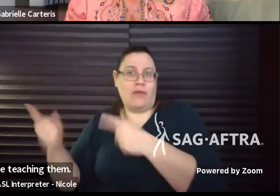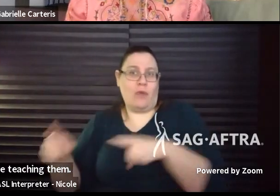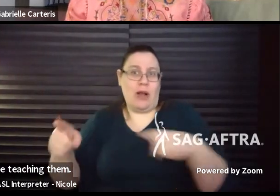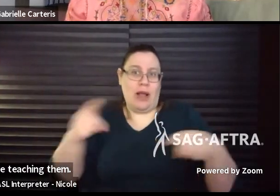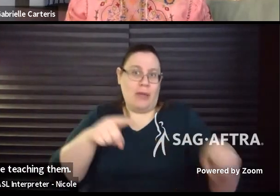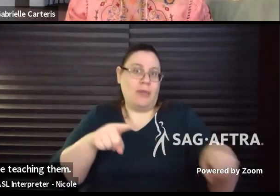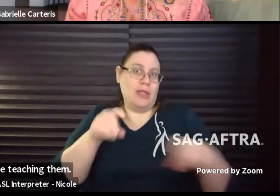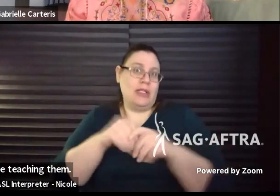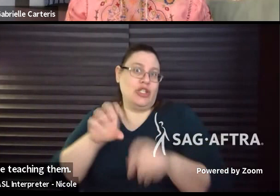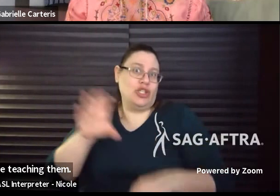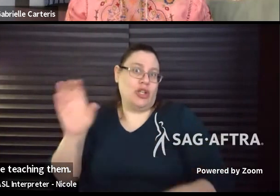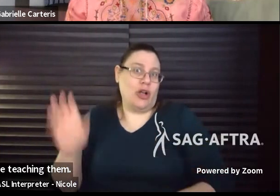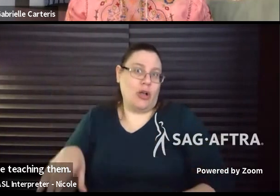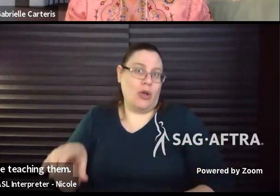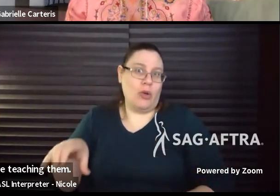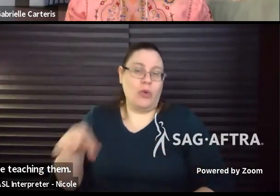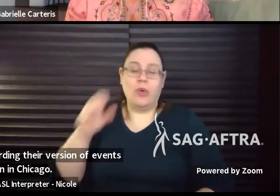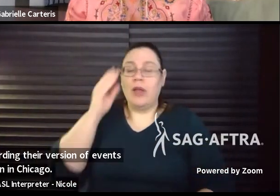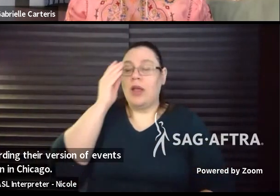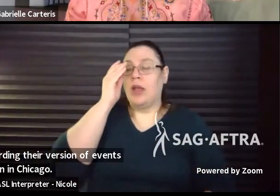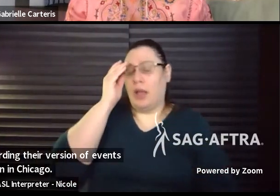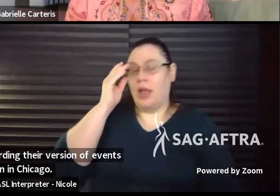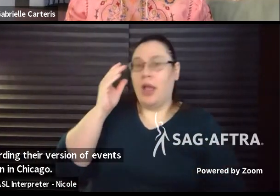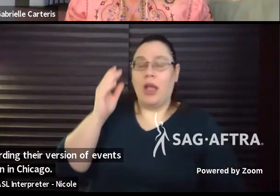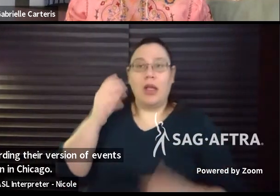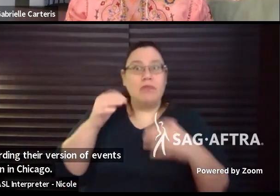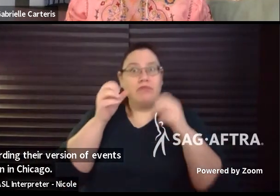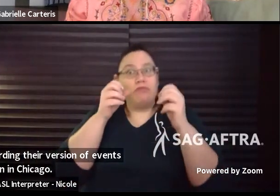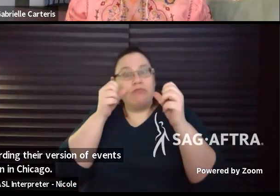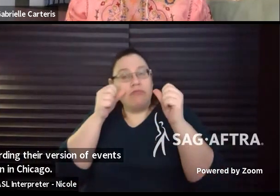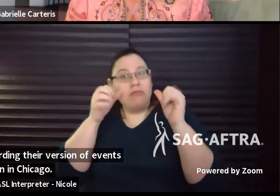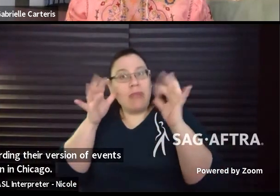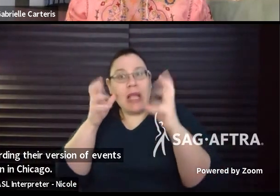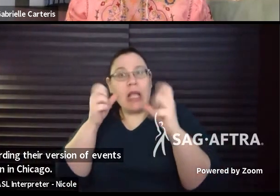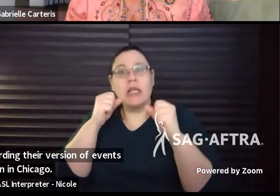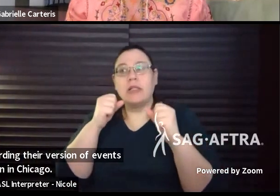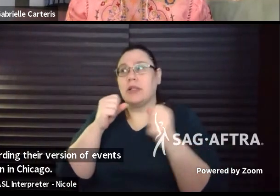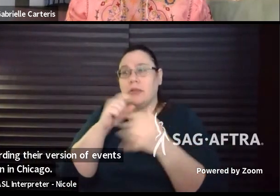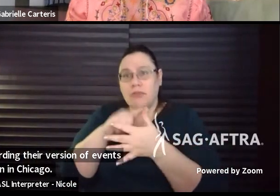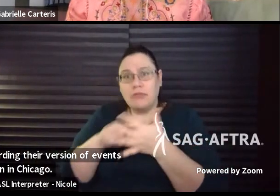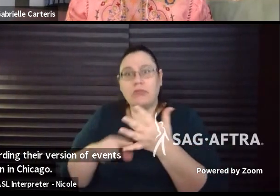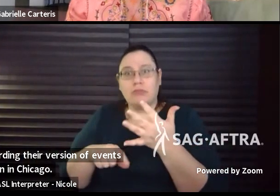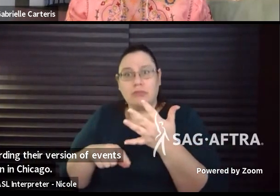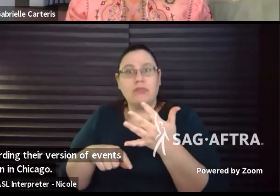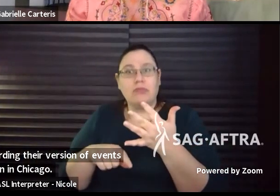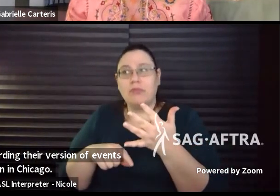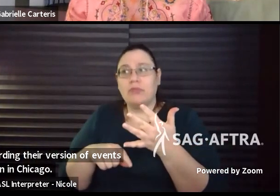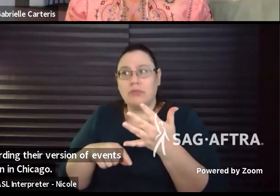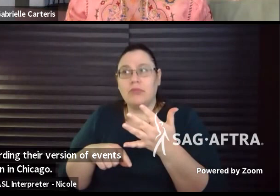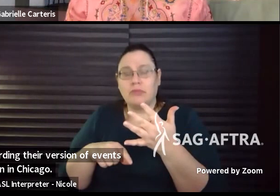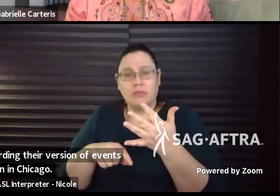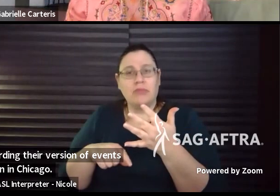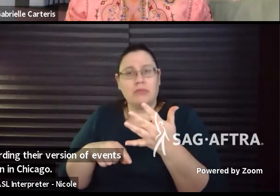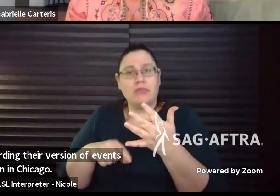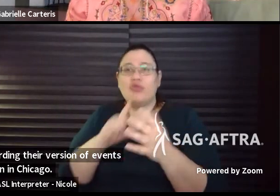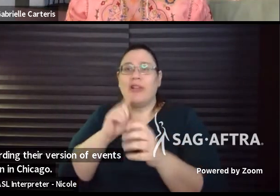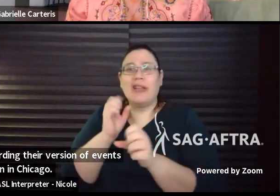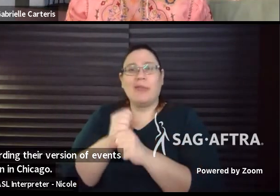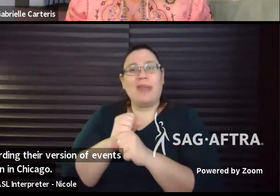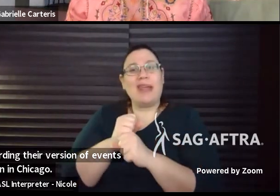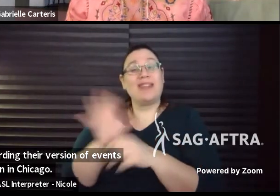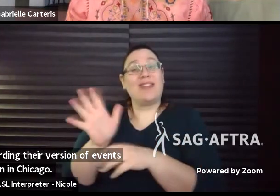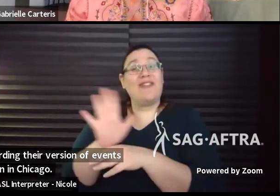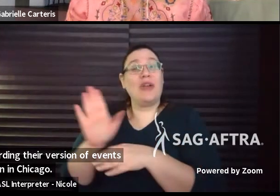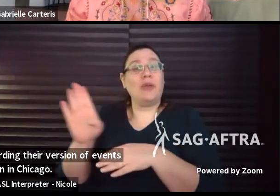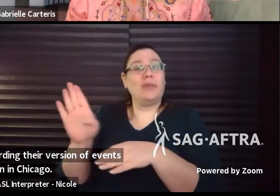down in Chicago. And it's amazing because this stuff does really democratize the film industry in